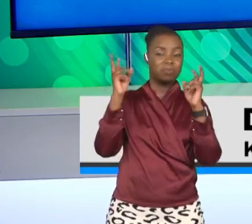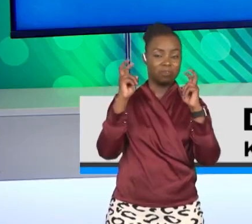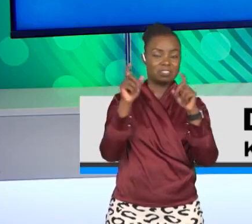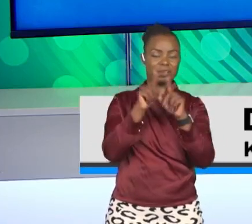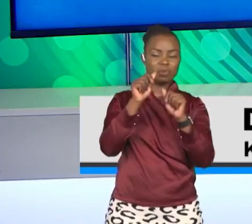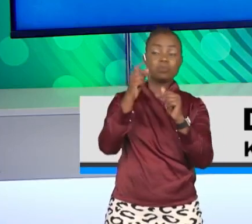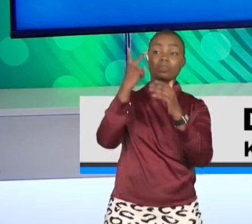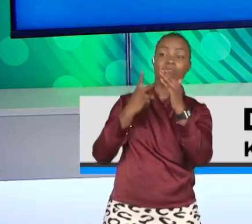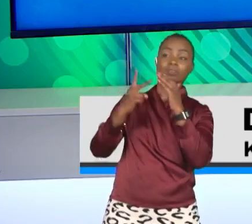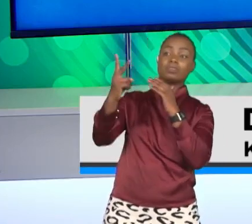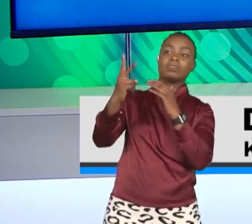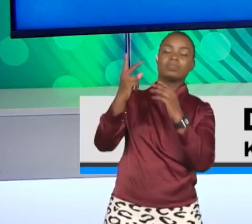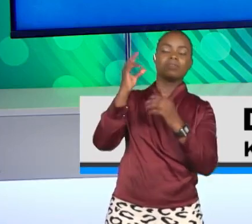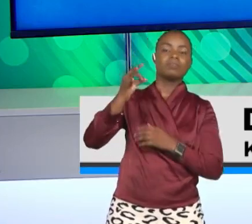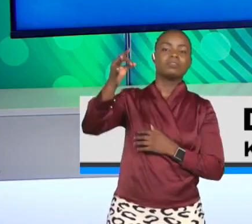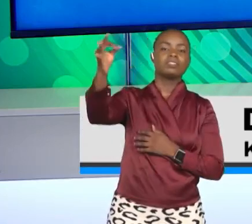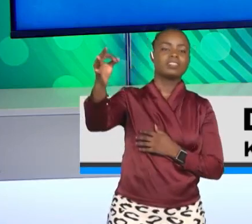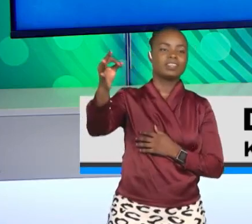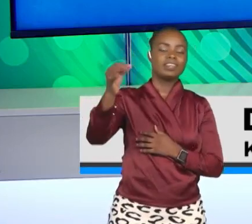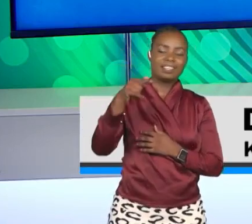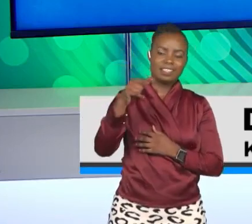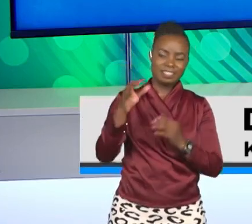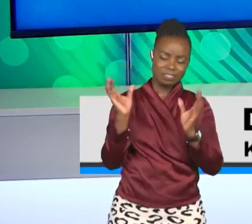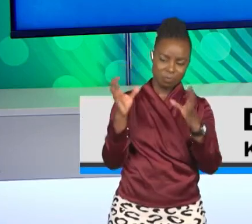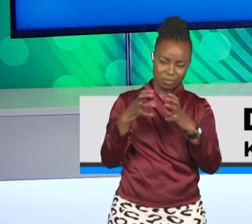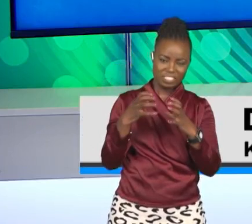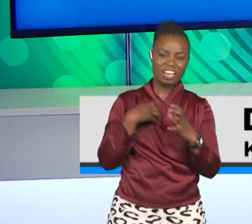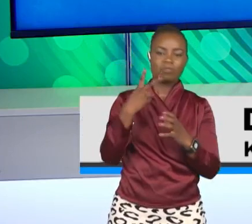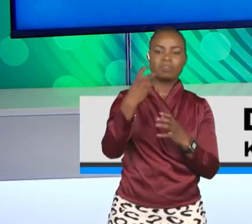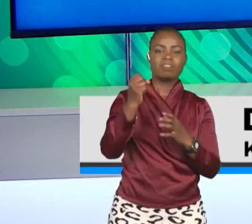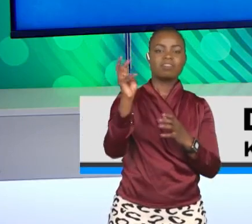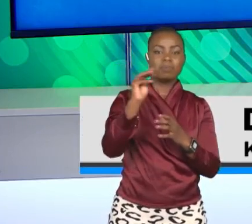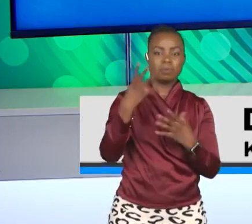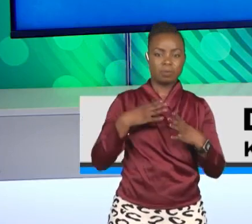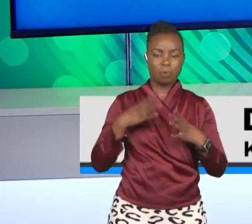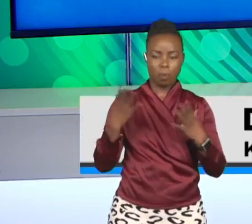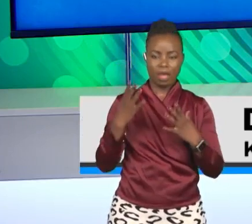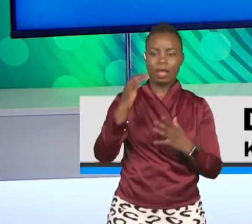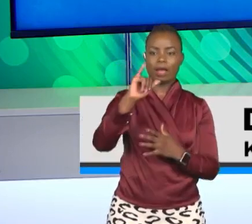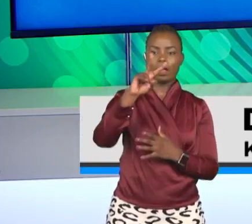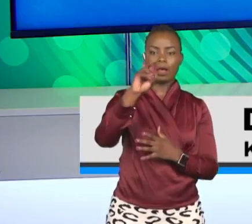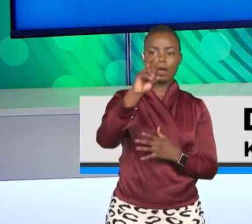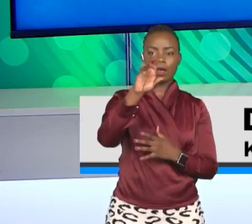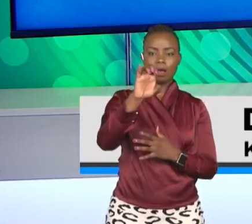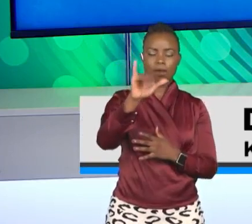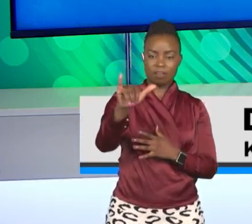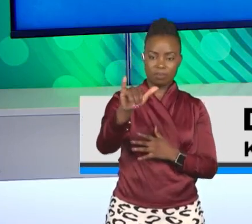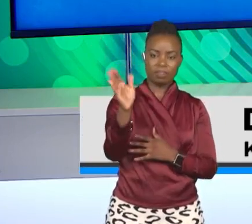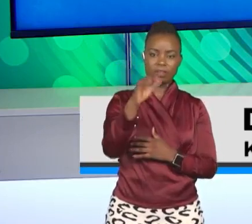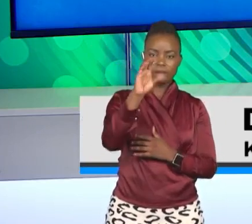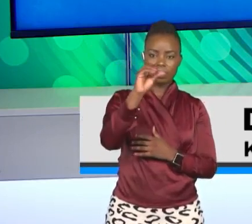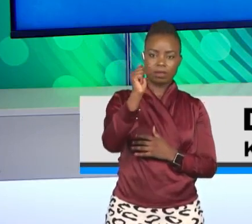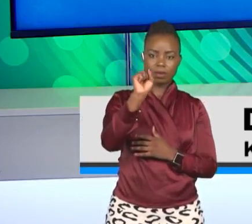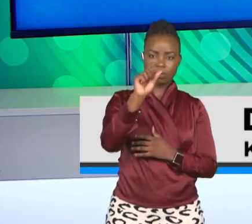The culture is practiced by some 25 million people, mainly in Eastern Ivory Coast and in Ghana's Ashanti